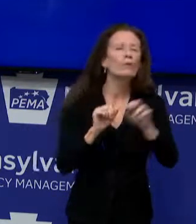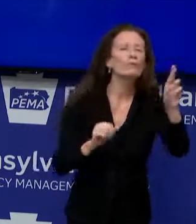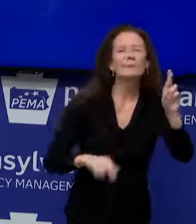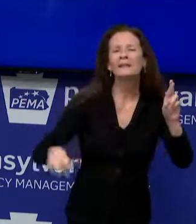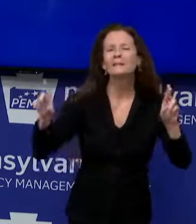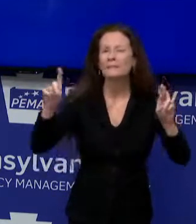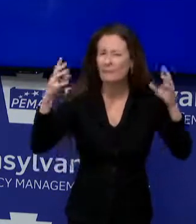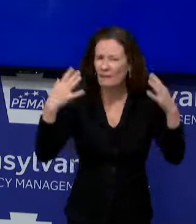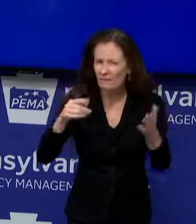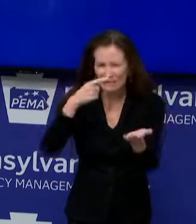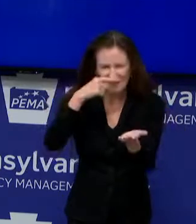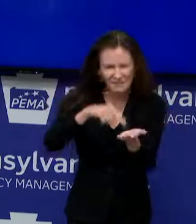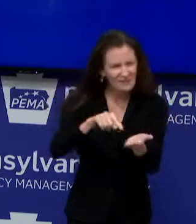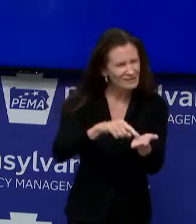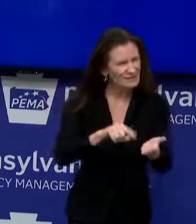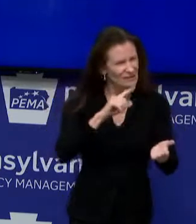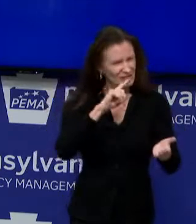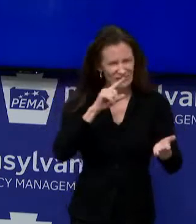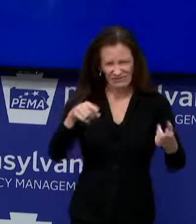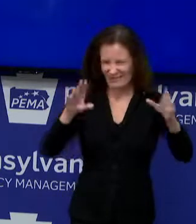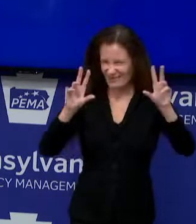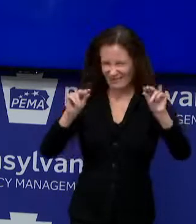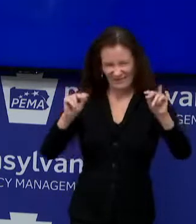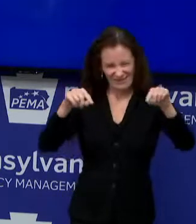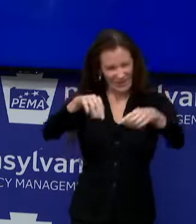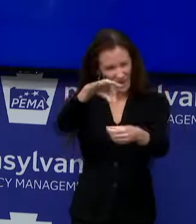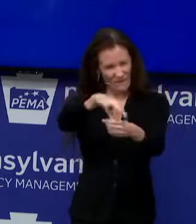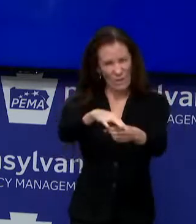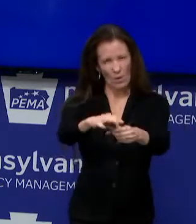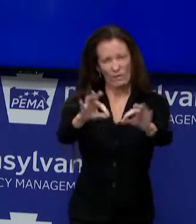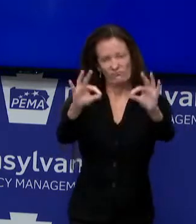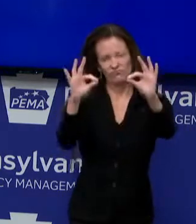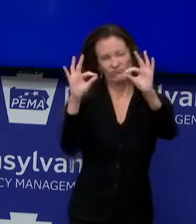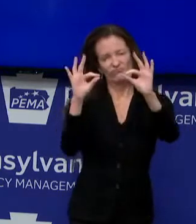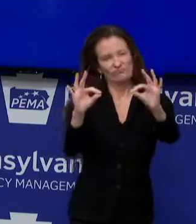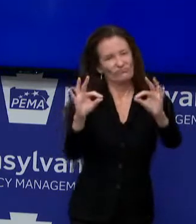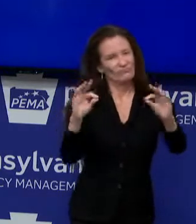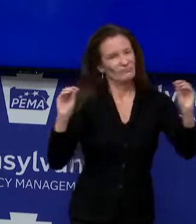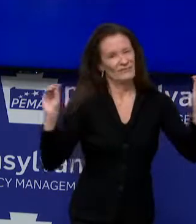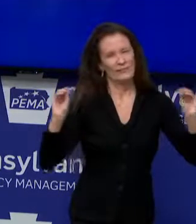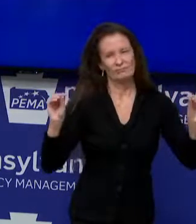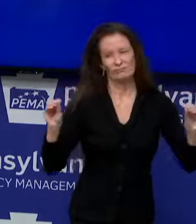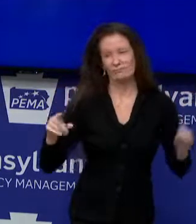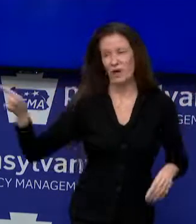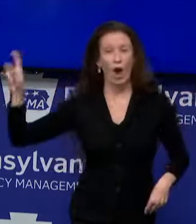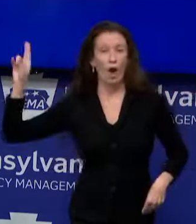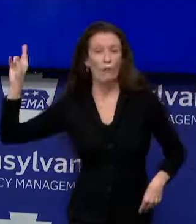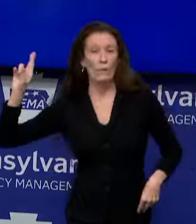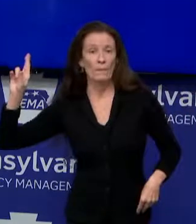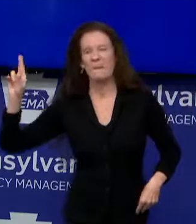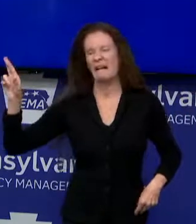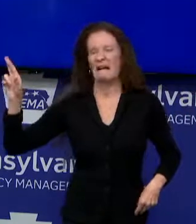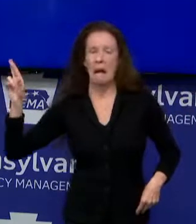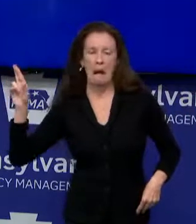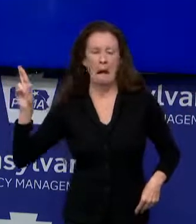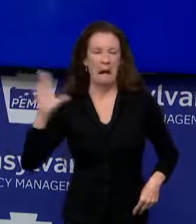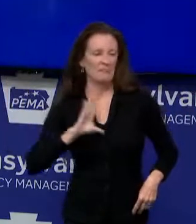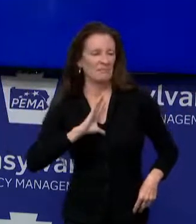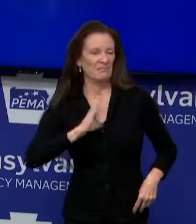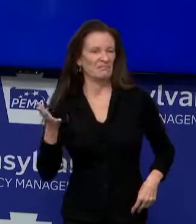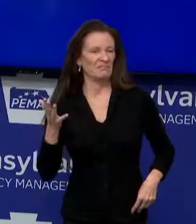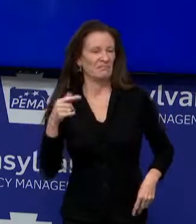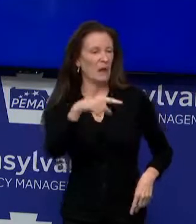election. Republican lawmakers cannot change the facts just because they don't like them. These actions damage the